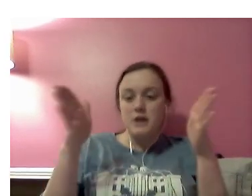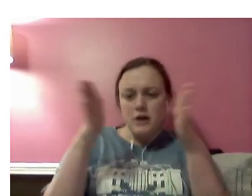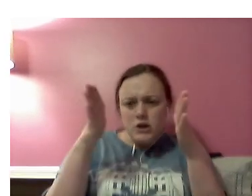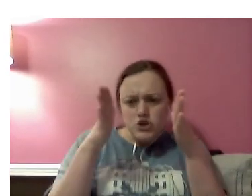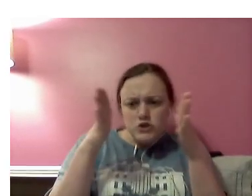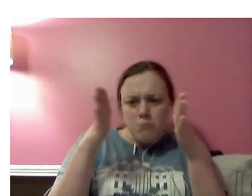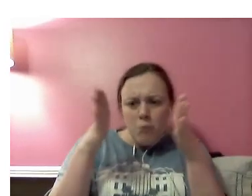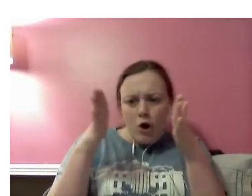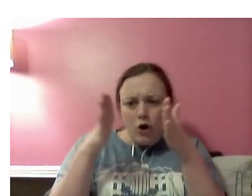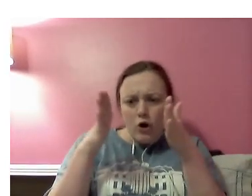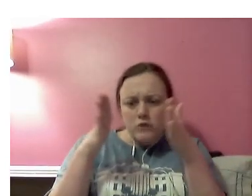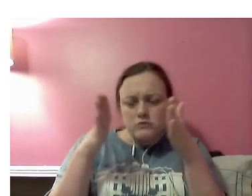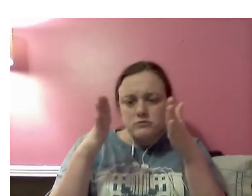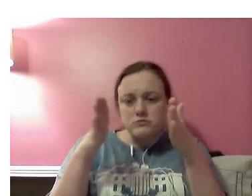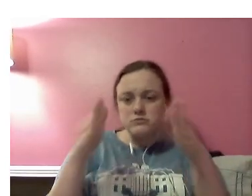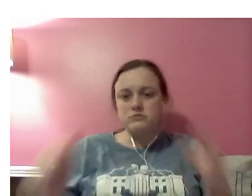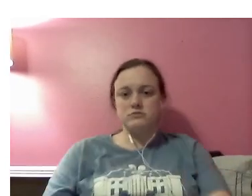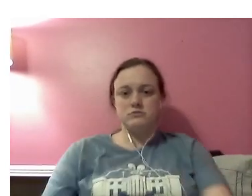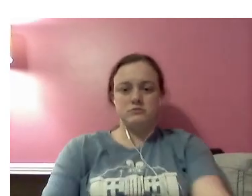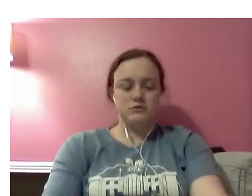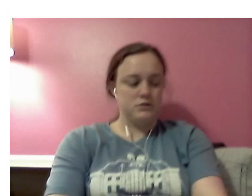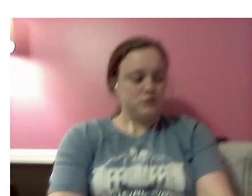it's small.